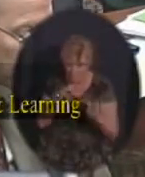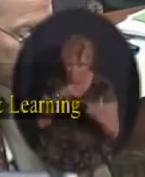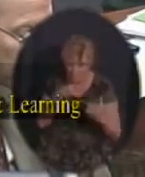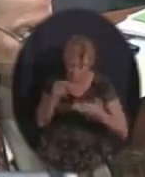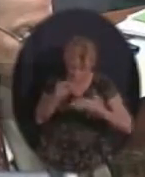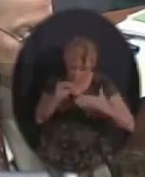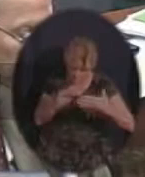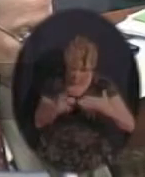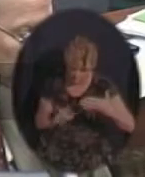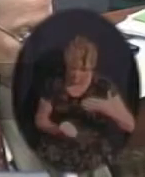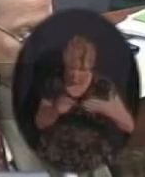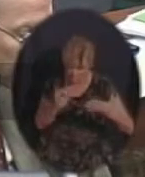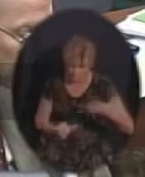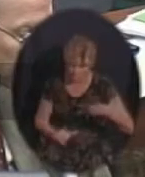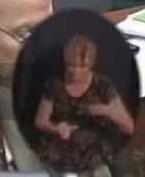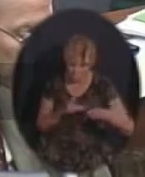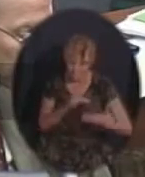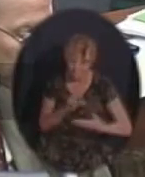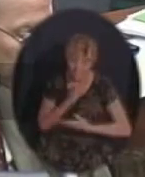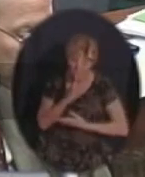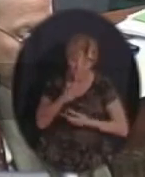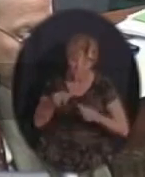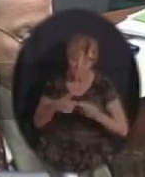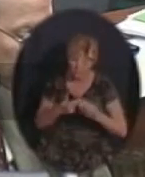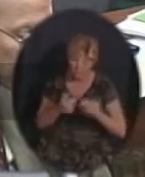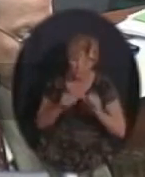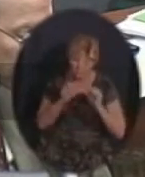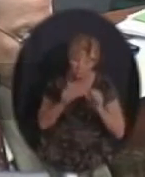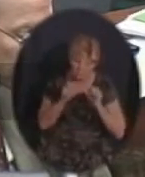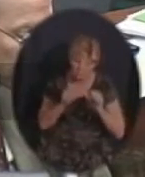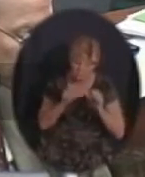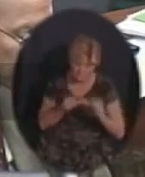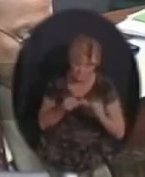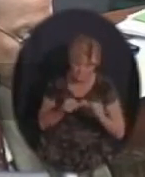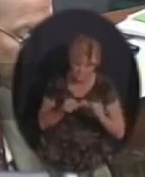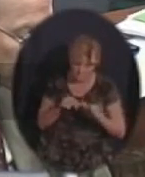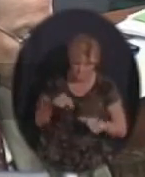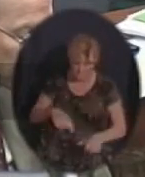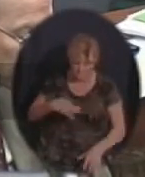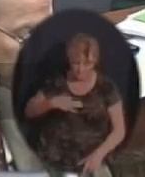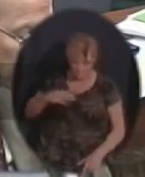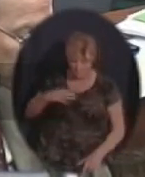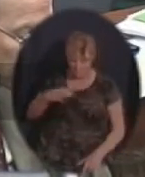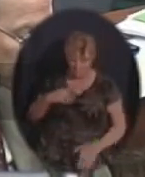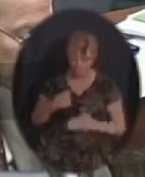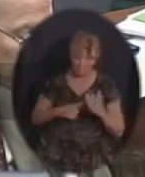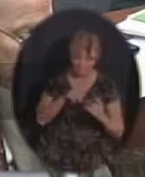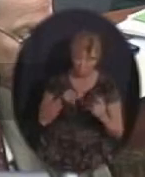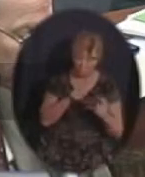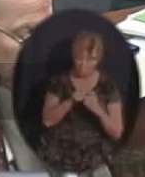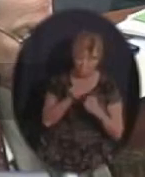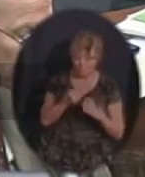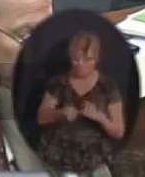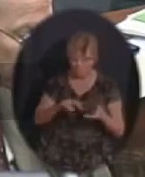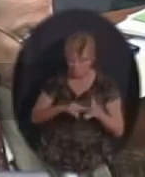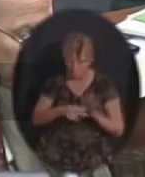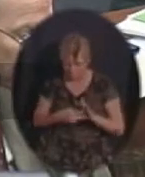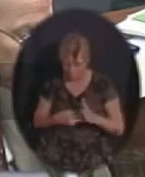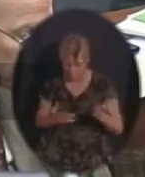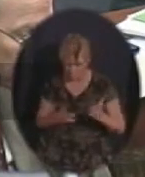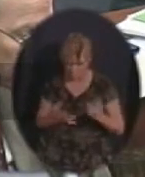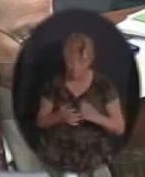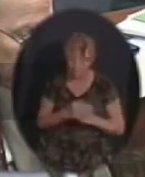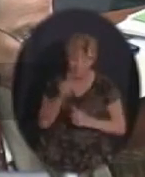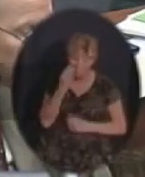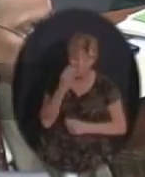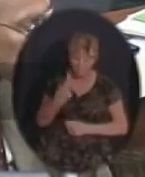some consistency and what does it mean that this is voluntary. What are you going to do? As one of the, I can't remember which indicated, what do the students do